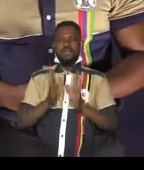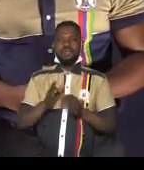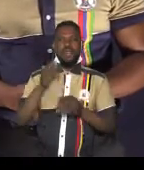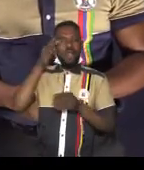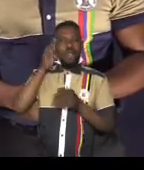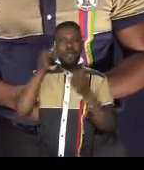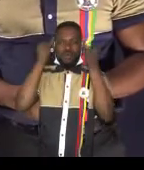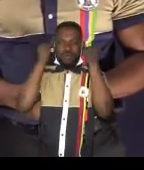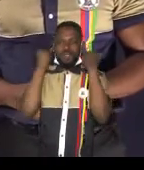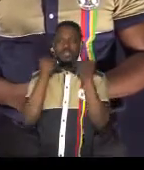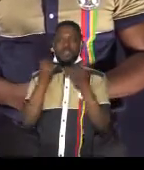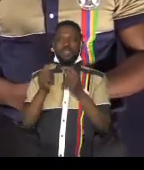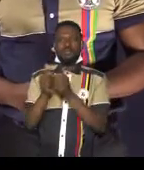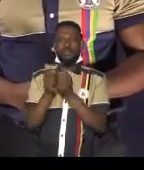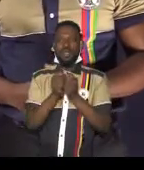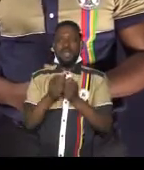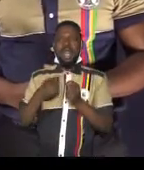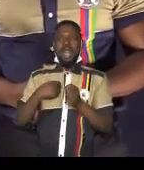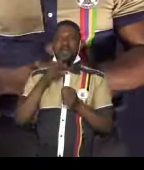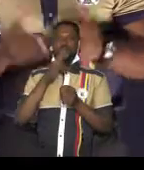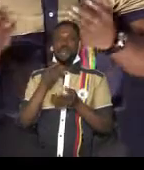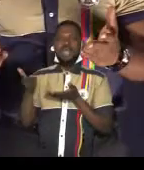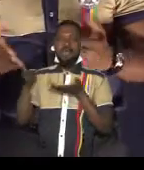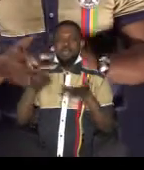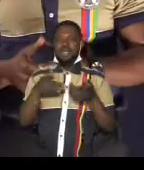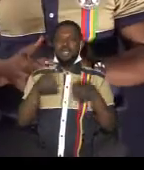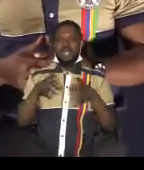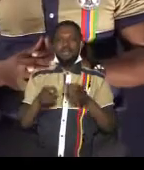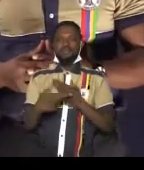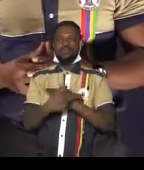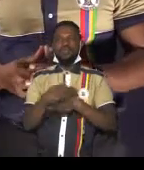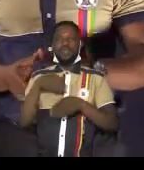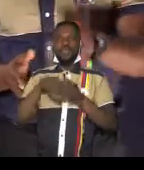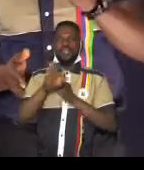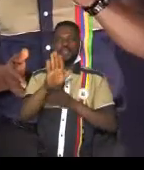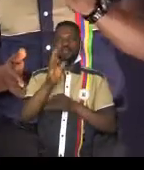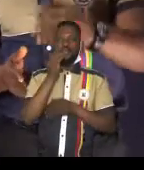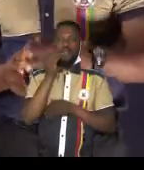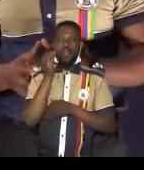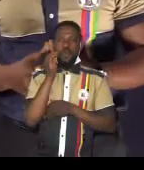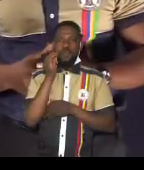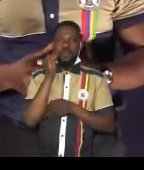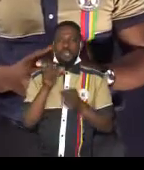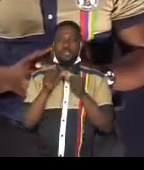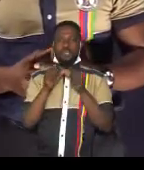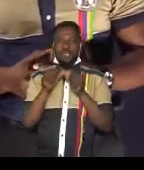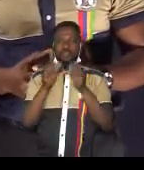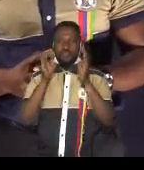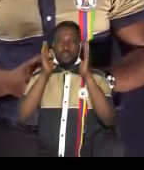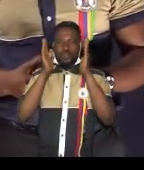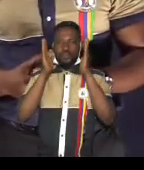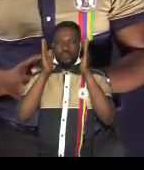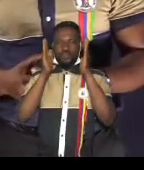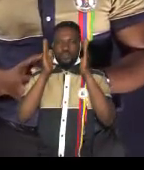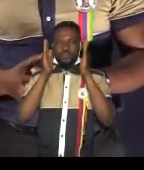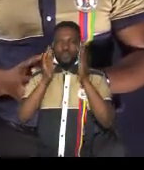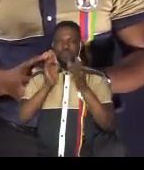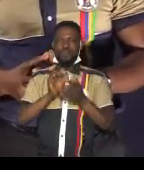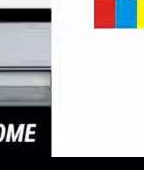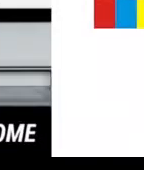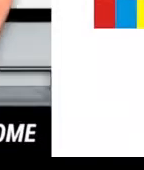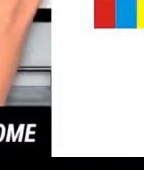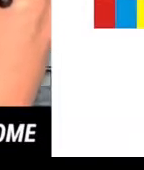interpreter, Uncle Niyi. Together, we are bringing the classroom into your home. Please stay tuned.